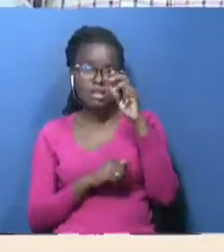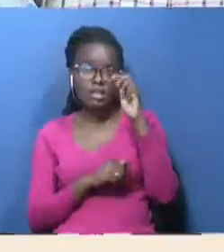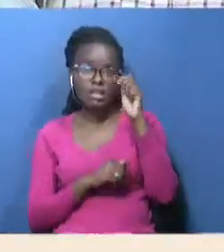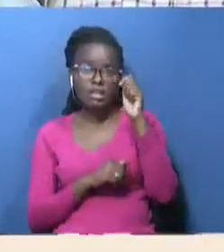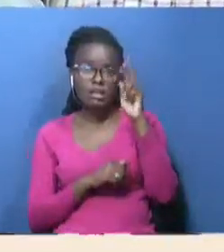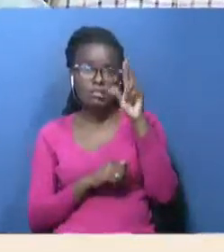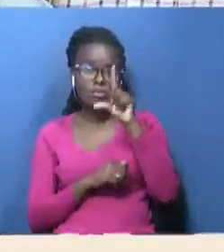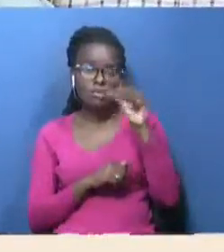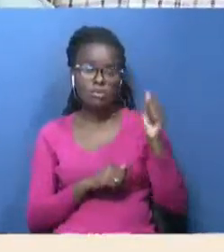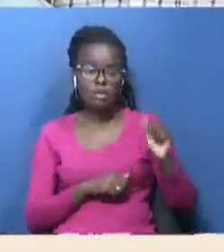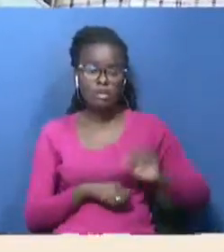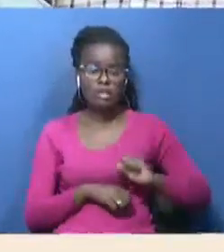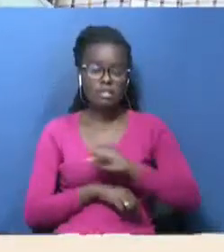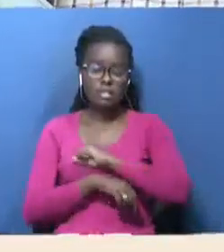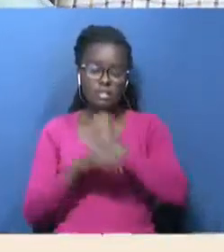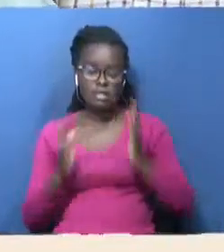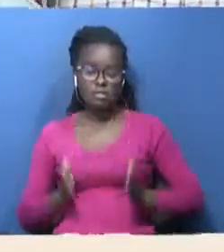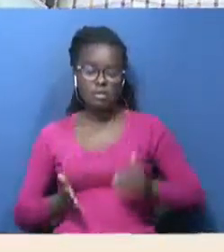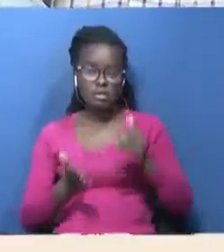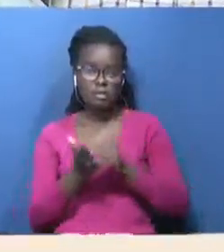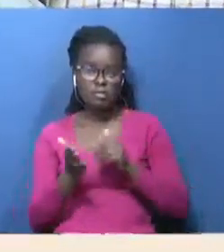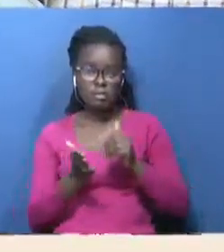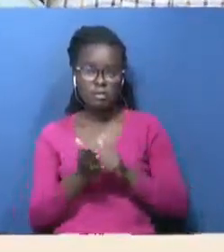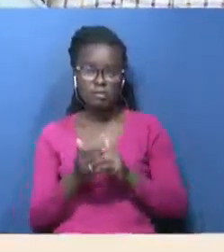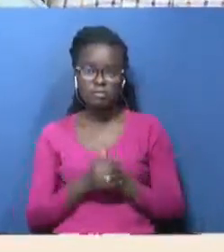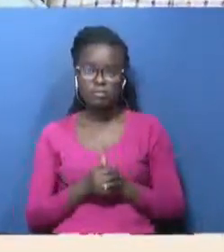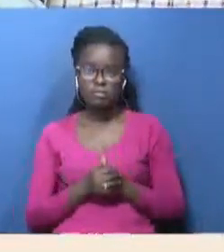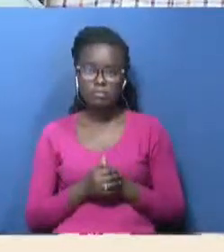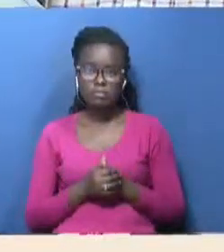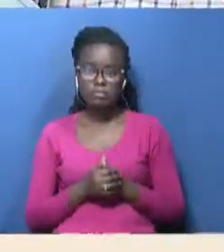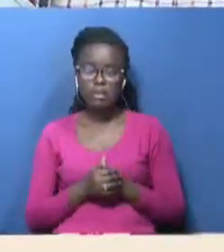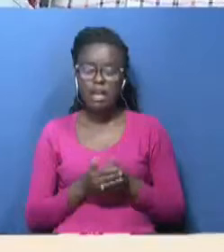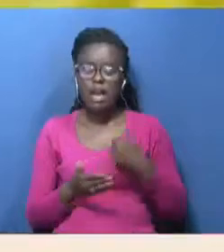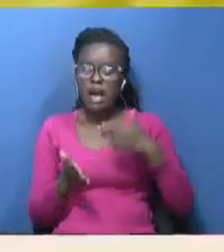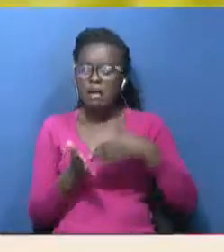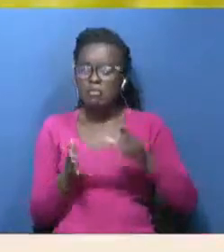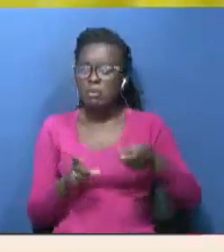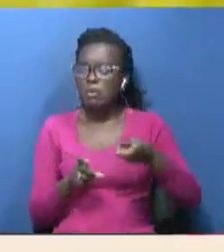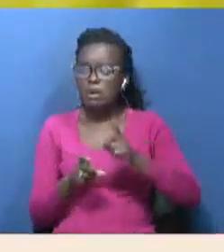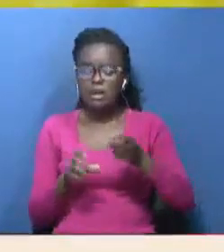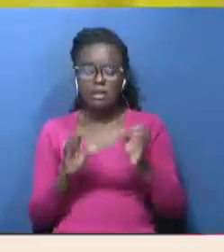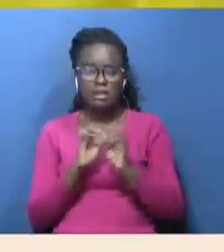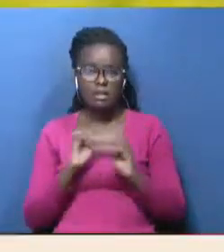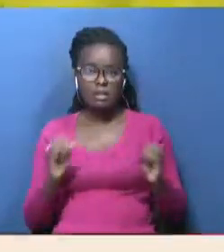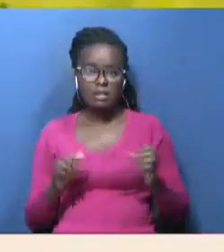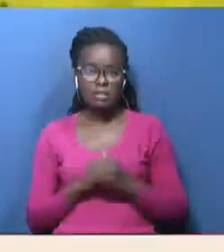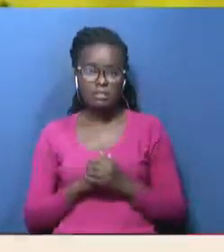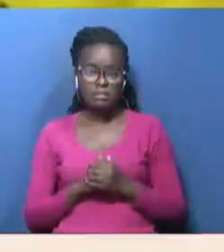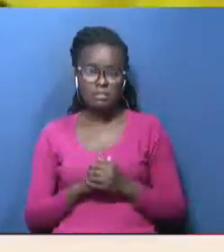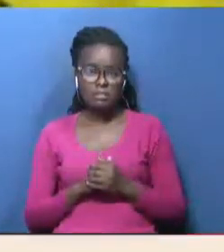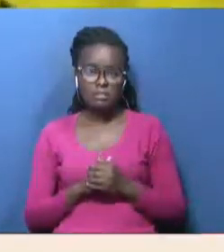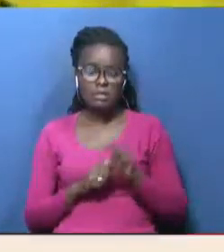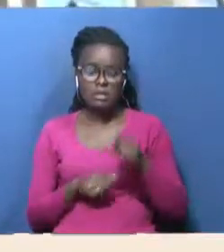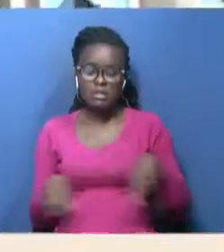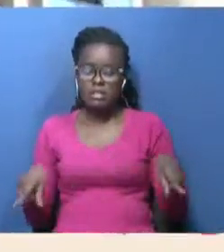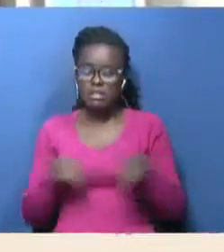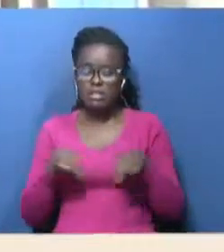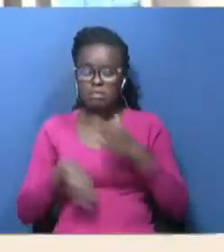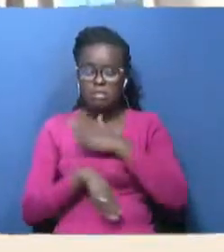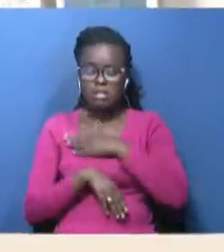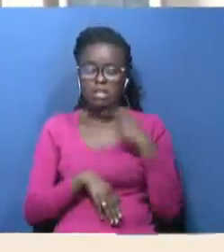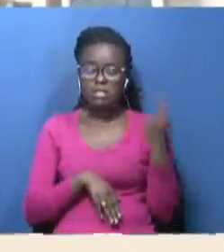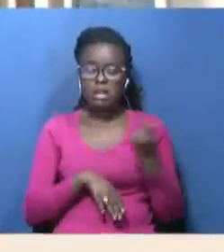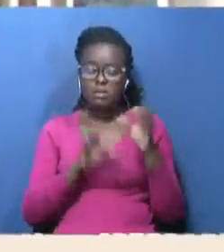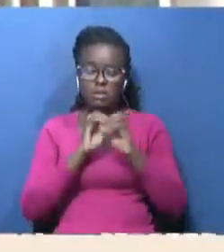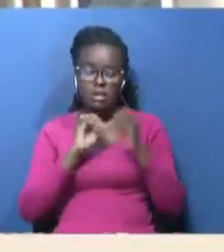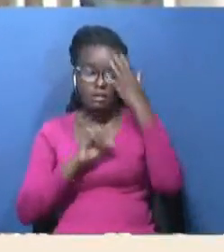for Makueni, and there's nothing more useful to add or subtract. Itua rĩrĩ rĩtironekana gũtebebia NASA tu, kuona kĩama